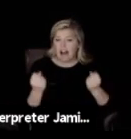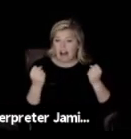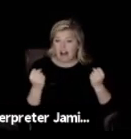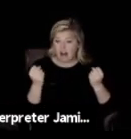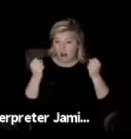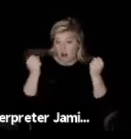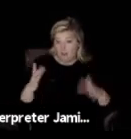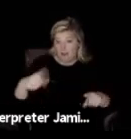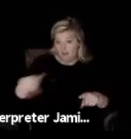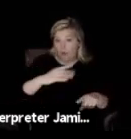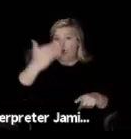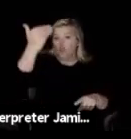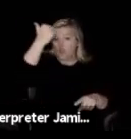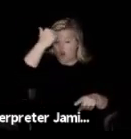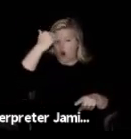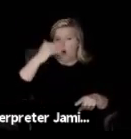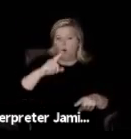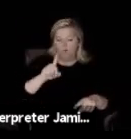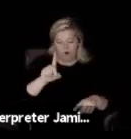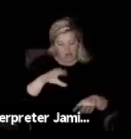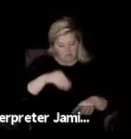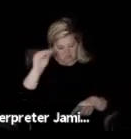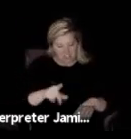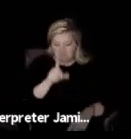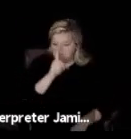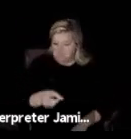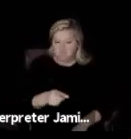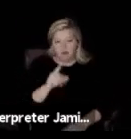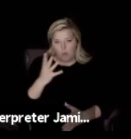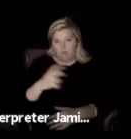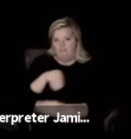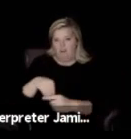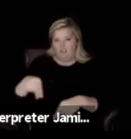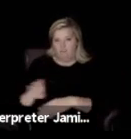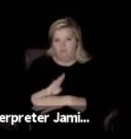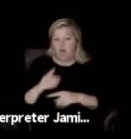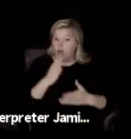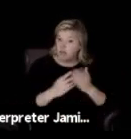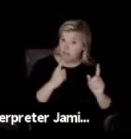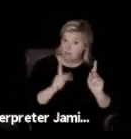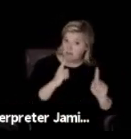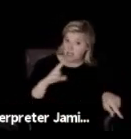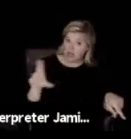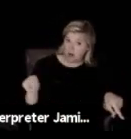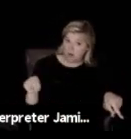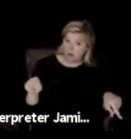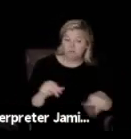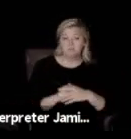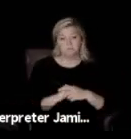know that? And that's 100. That's okay. There's some no's here.